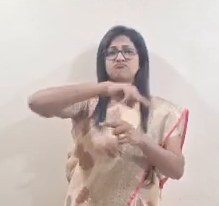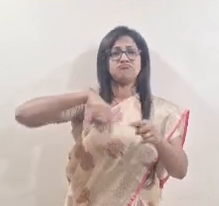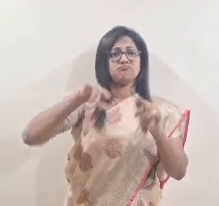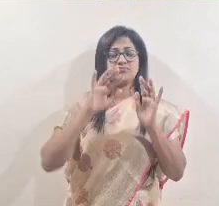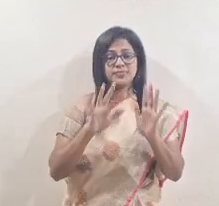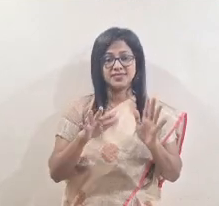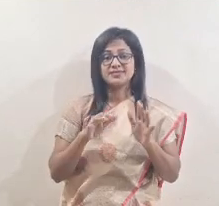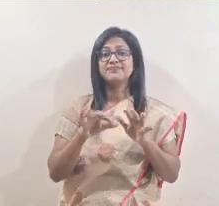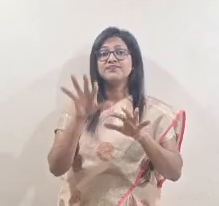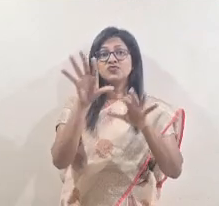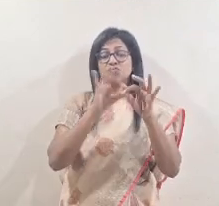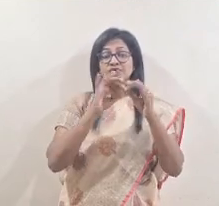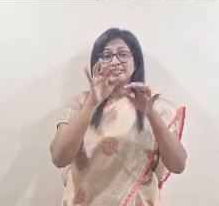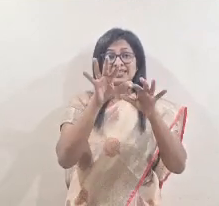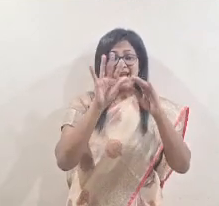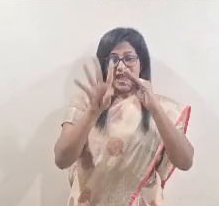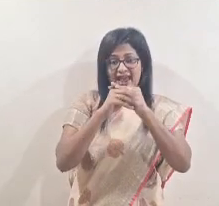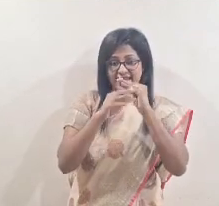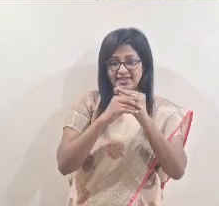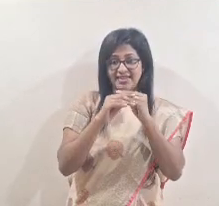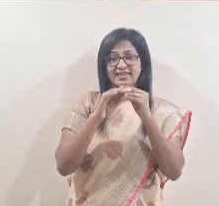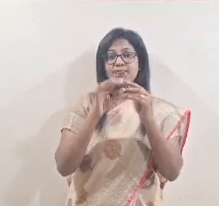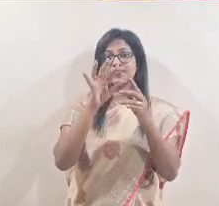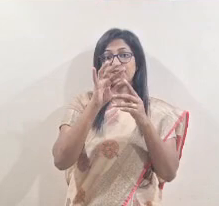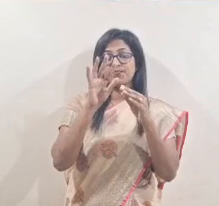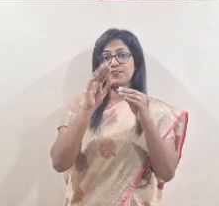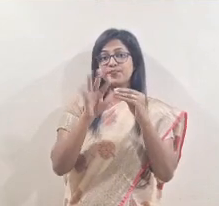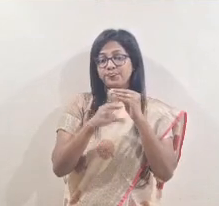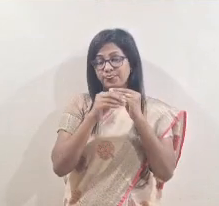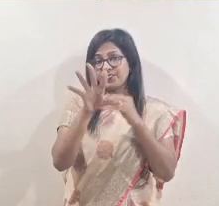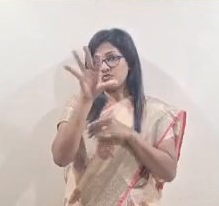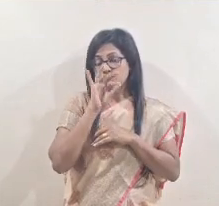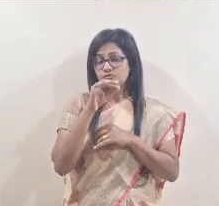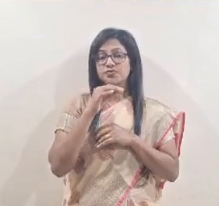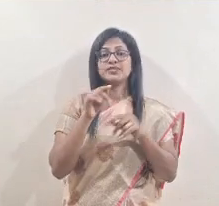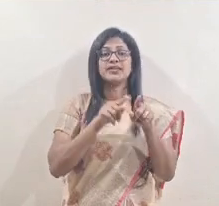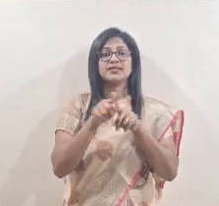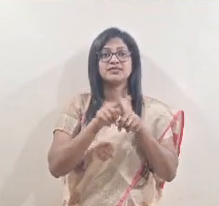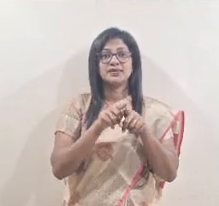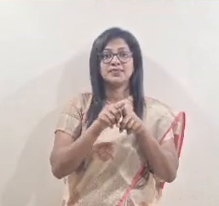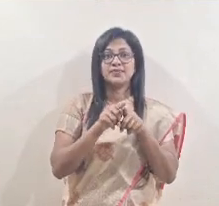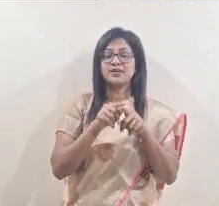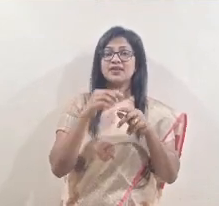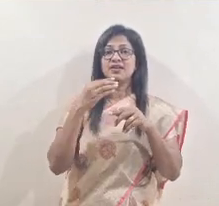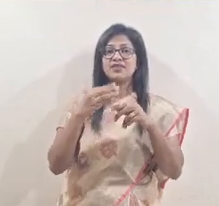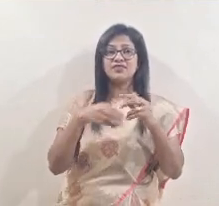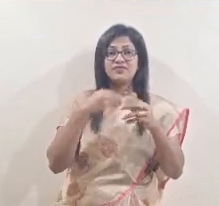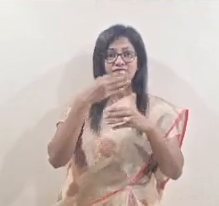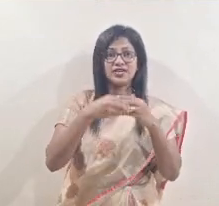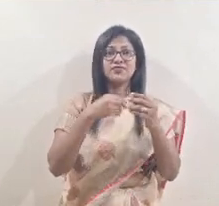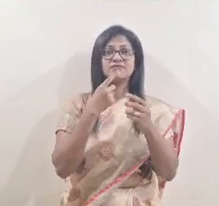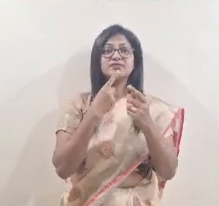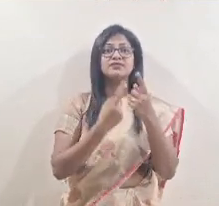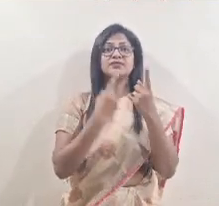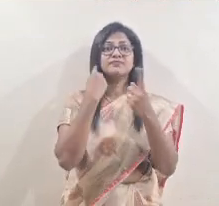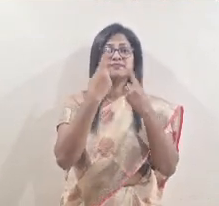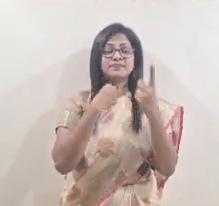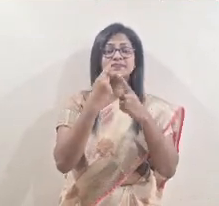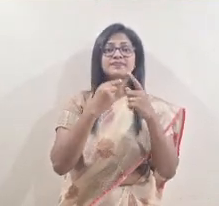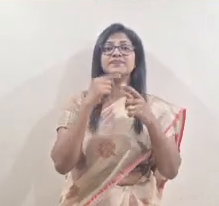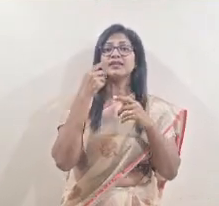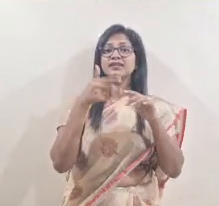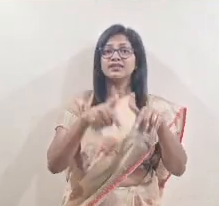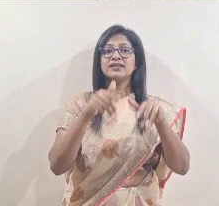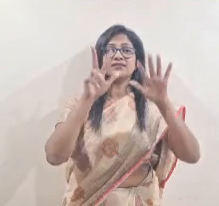coming to the selection of attributes, so the selection of attributes done on the basis of frequency analysis. So these are the